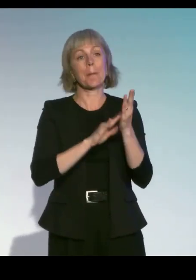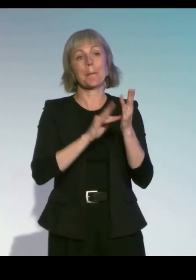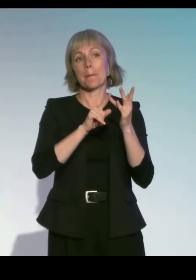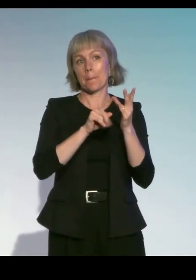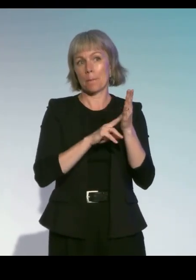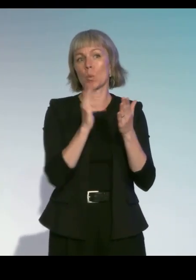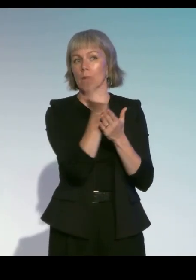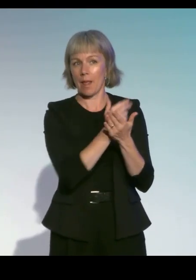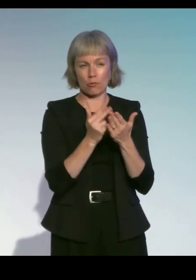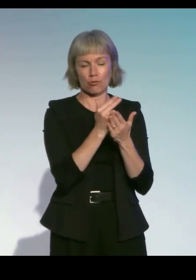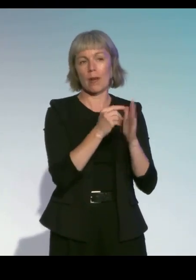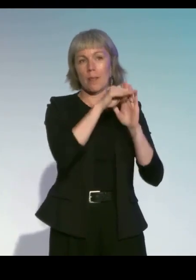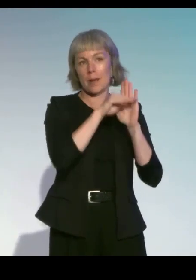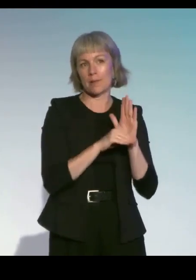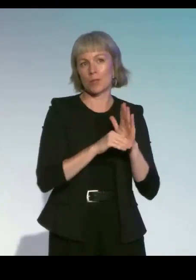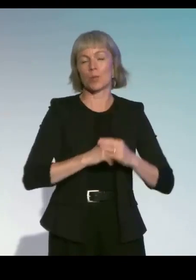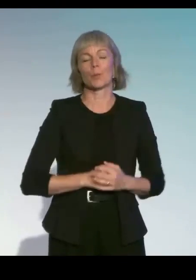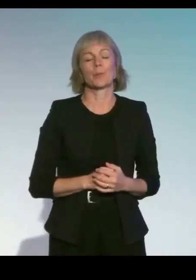the manifesto for us.